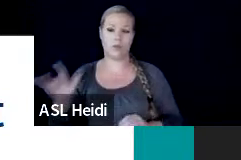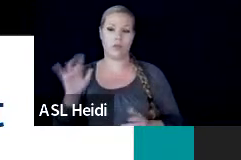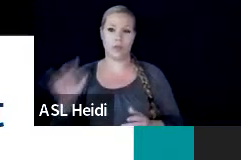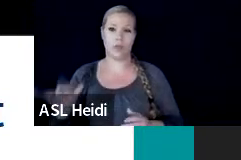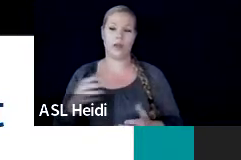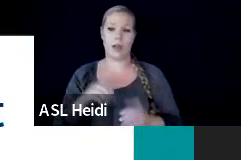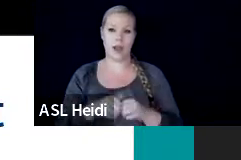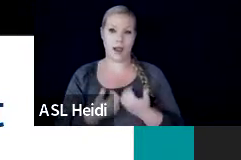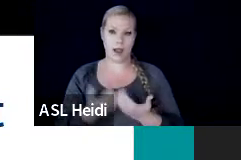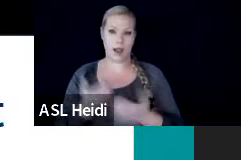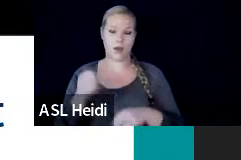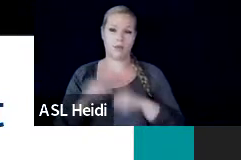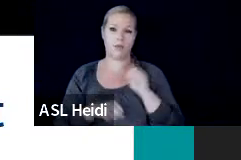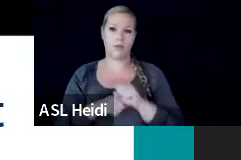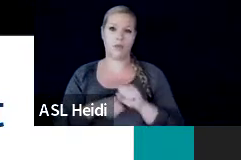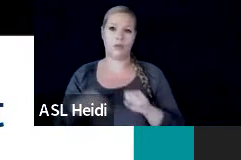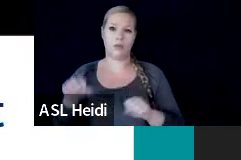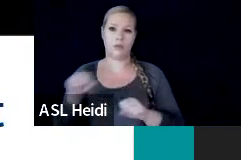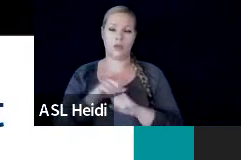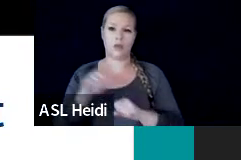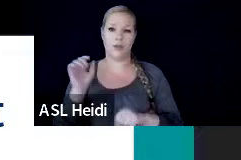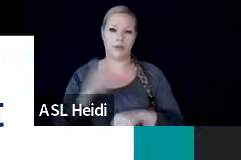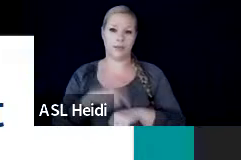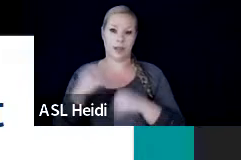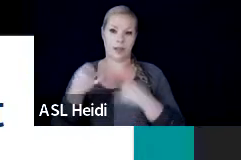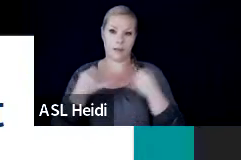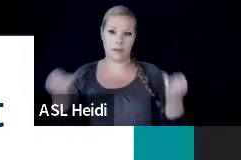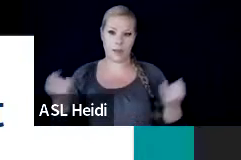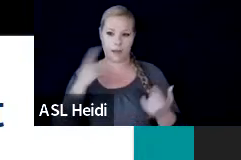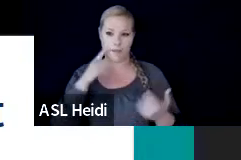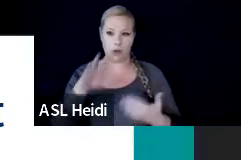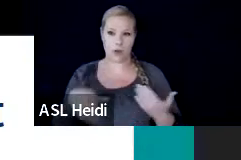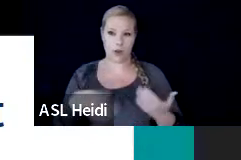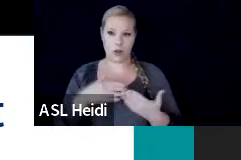structured, the timeline for all of this.